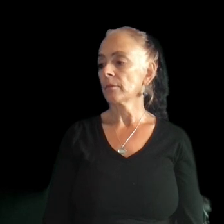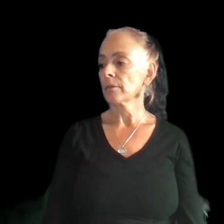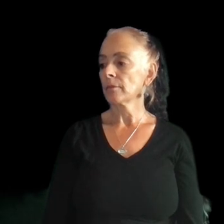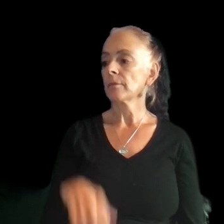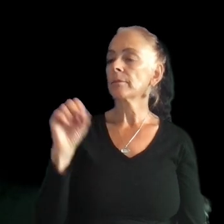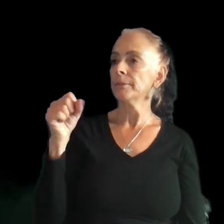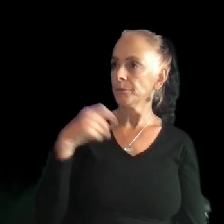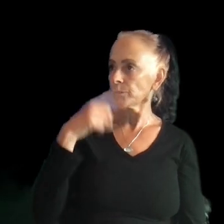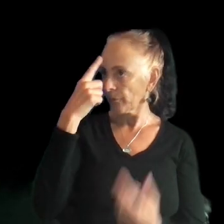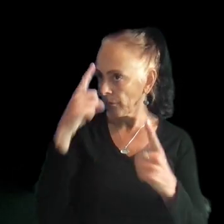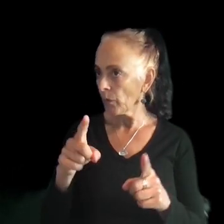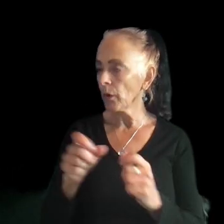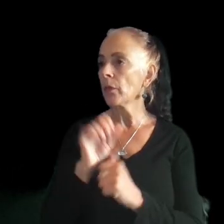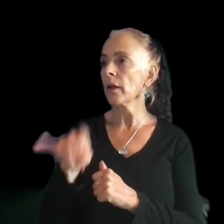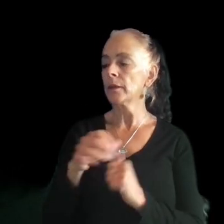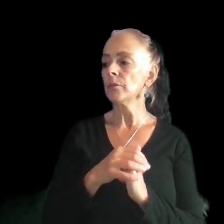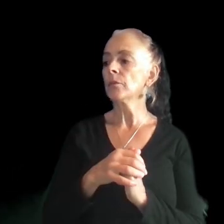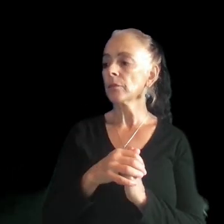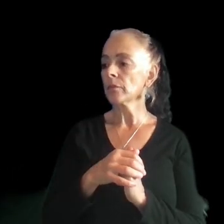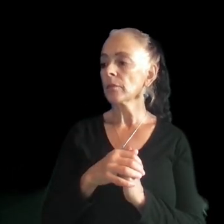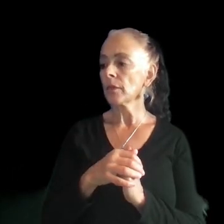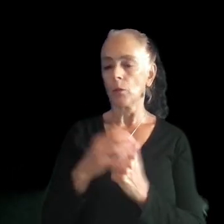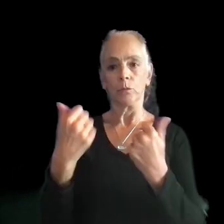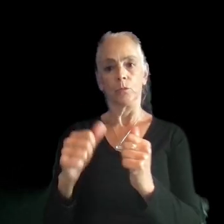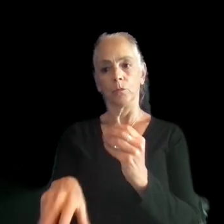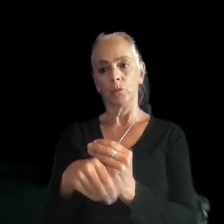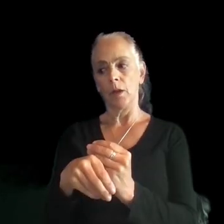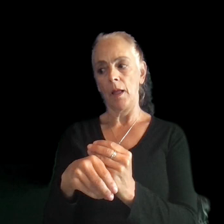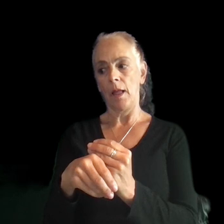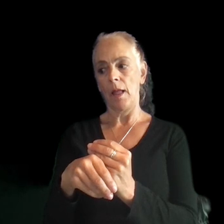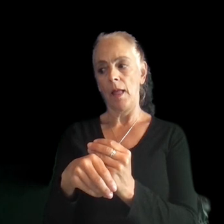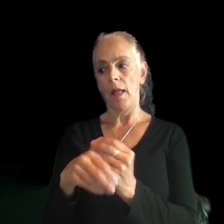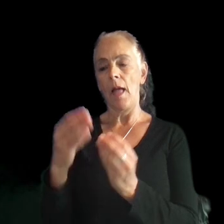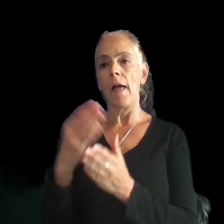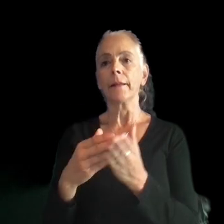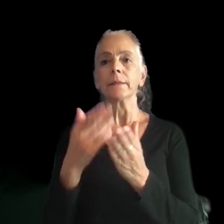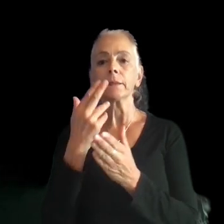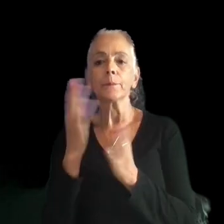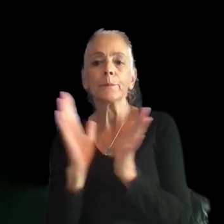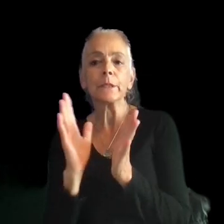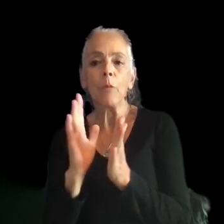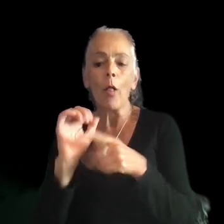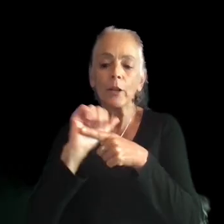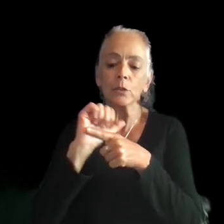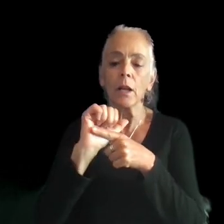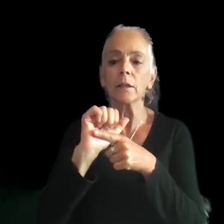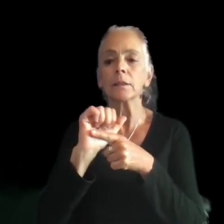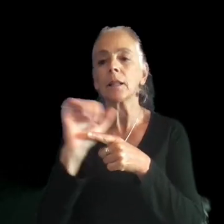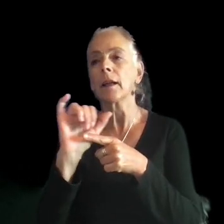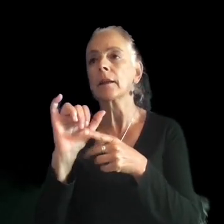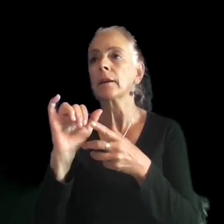yeah i would agree with that and again i would try to add some uh small exercises like uh something about the